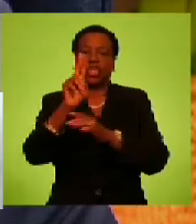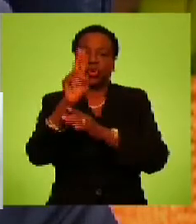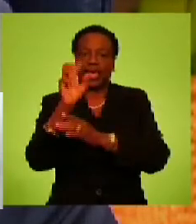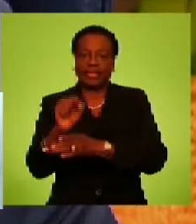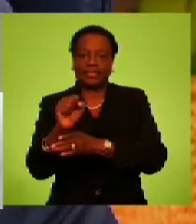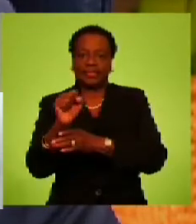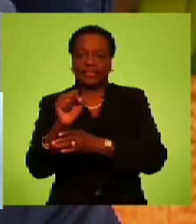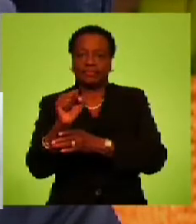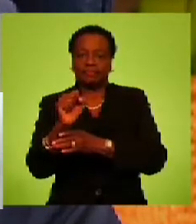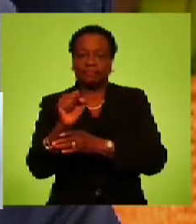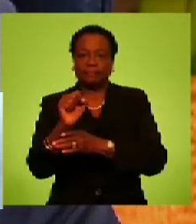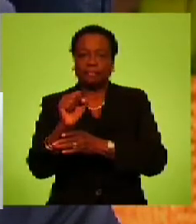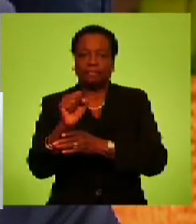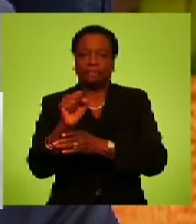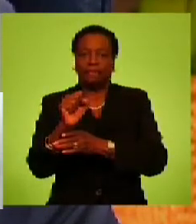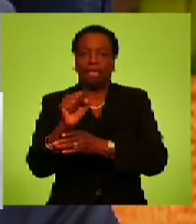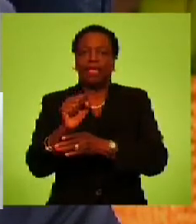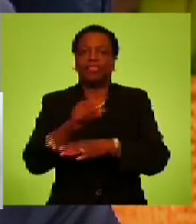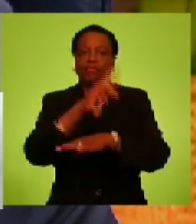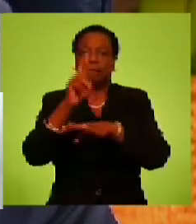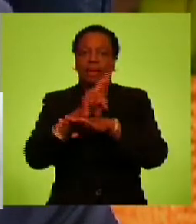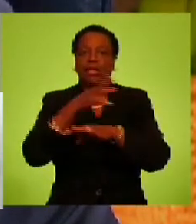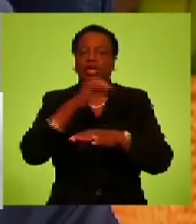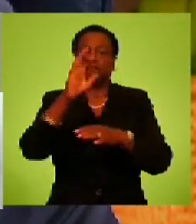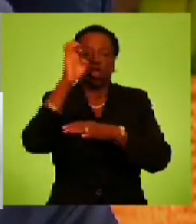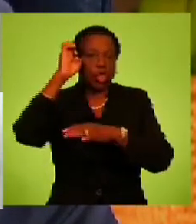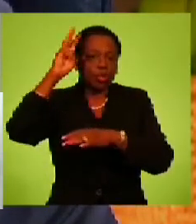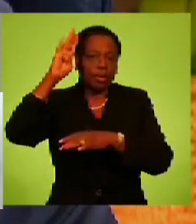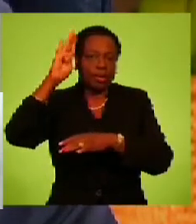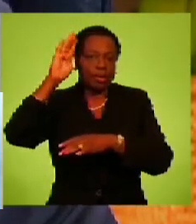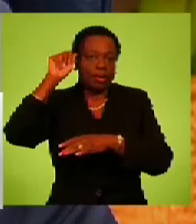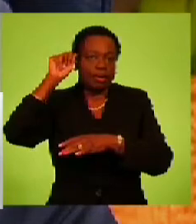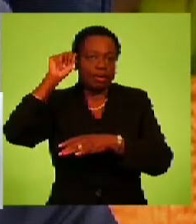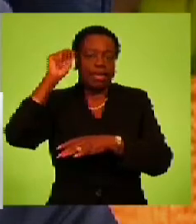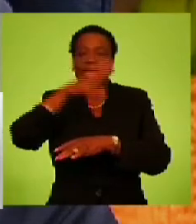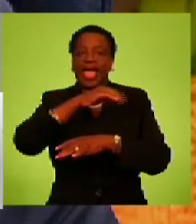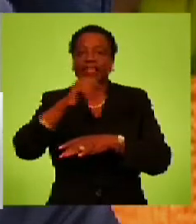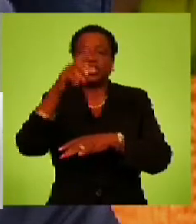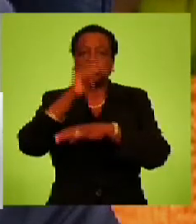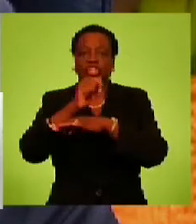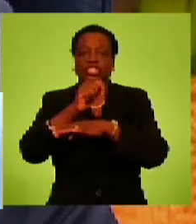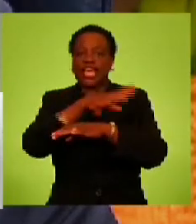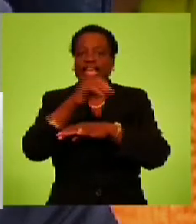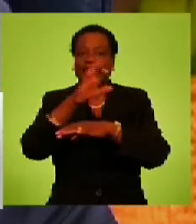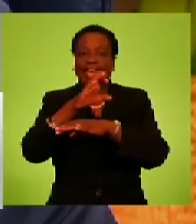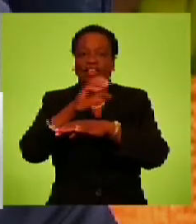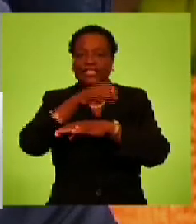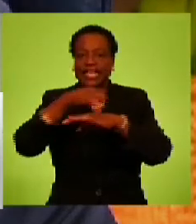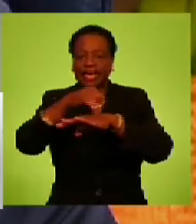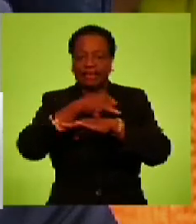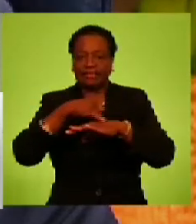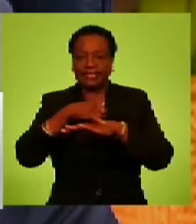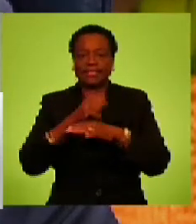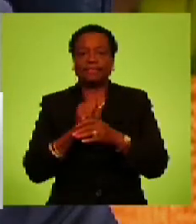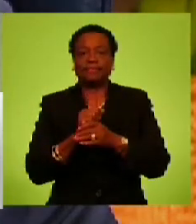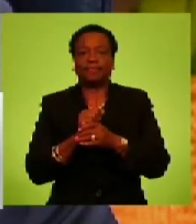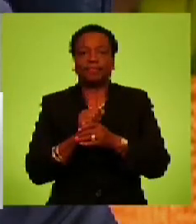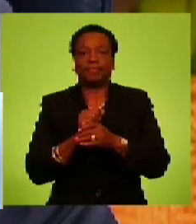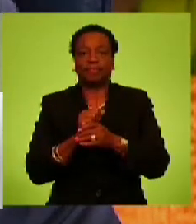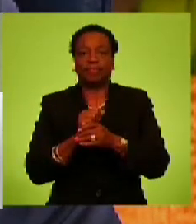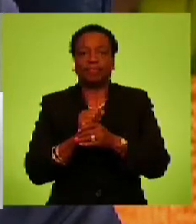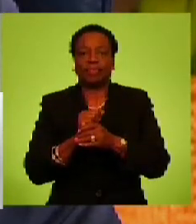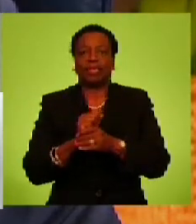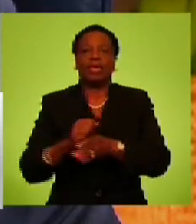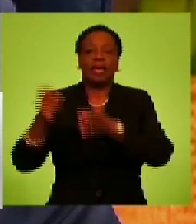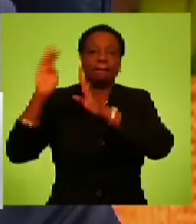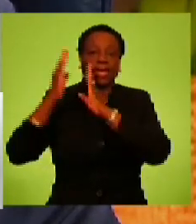networks, inclusive of the United States of America, the Republic of Cuba, and